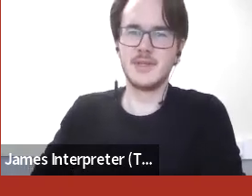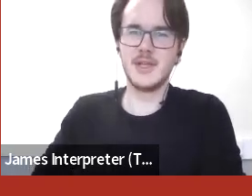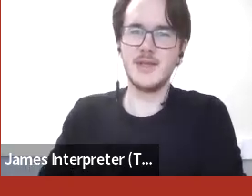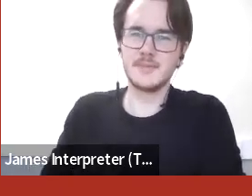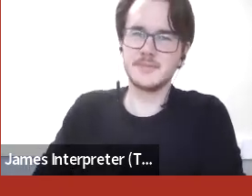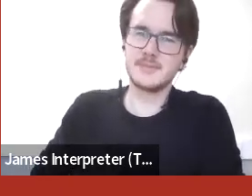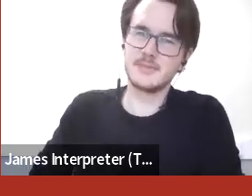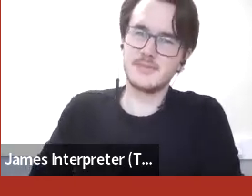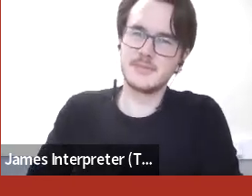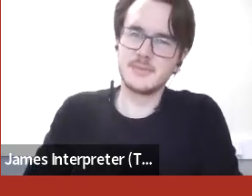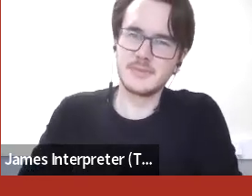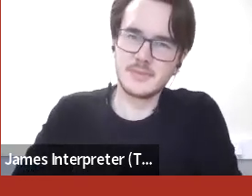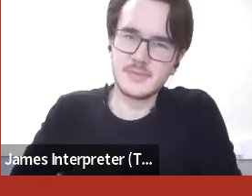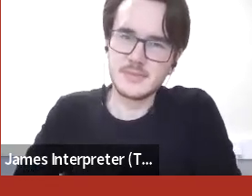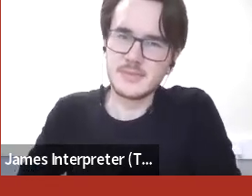D.